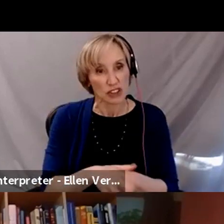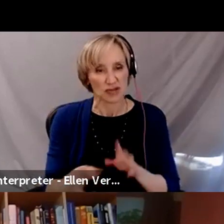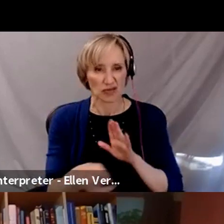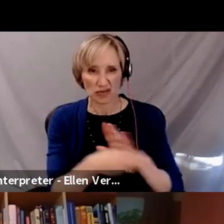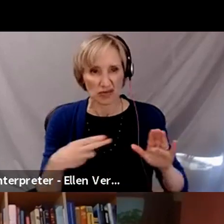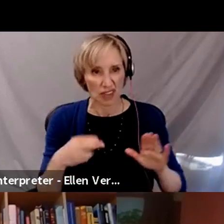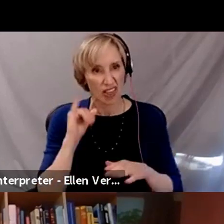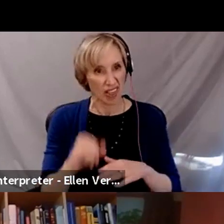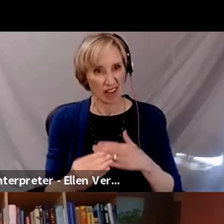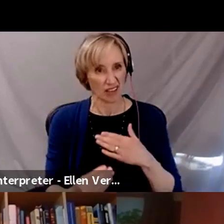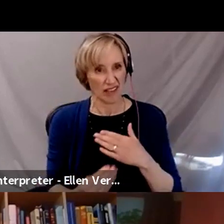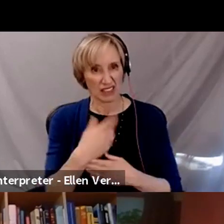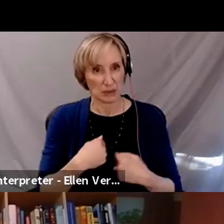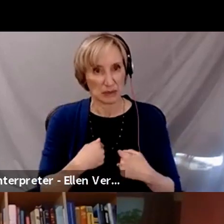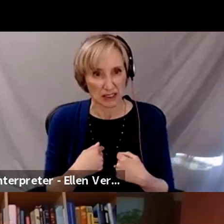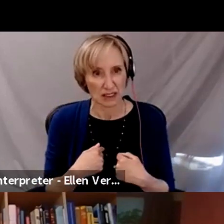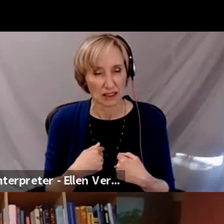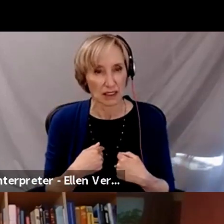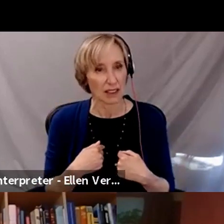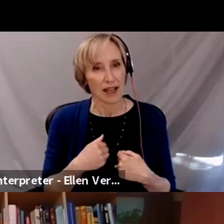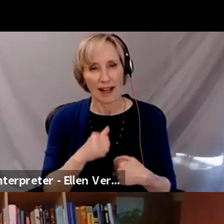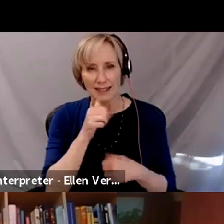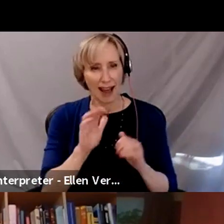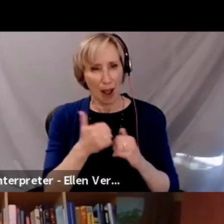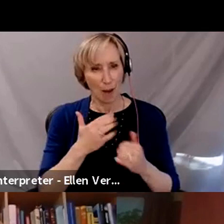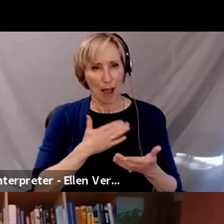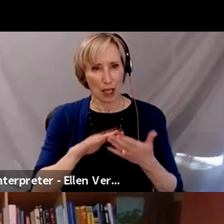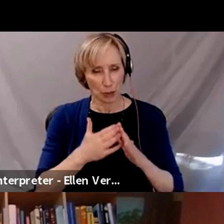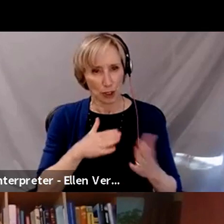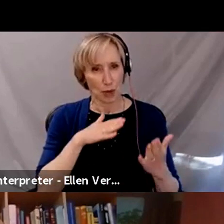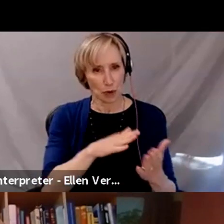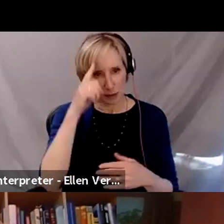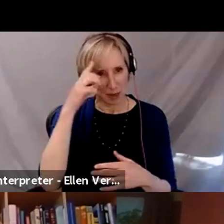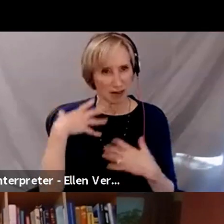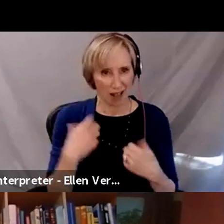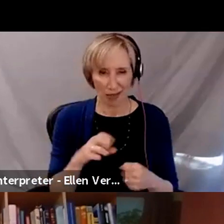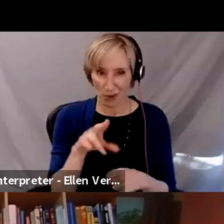and my community approach it, except that it sets up